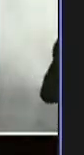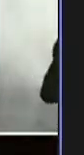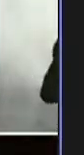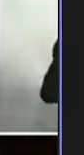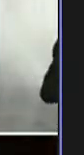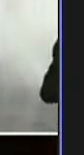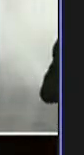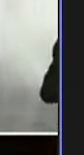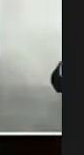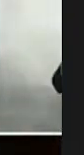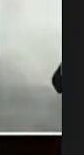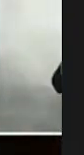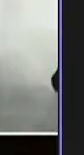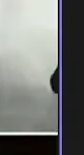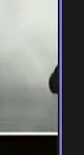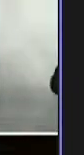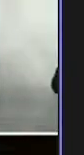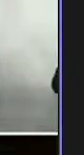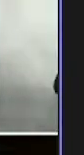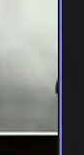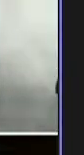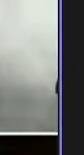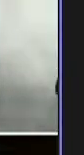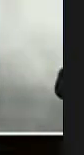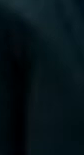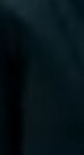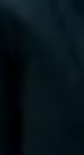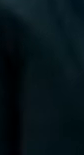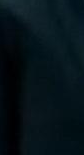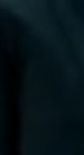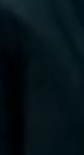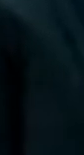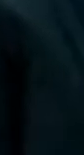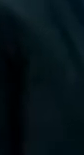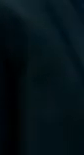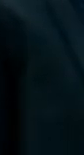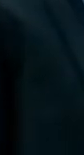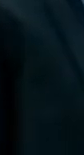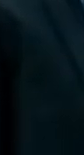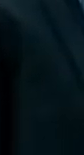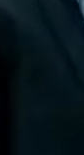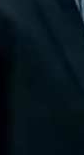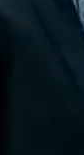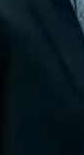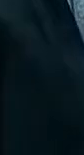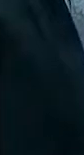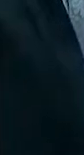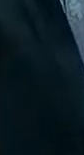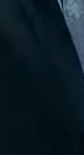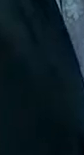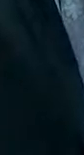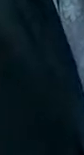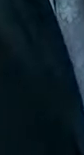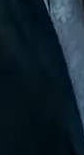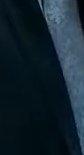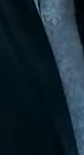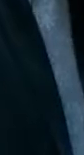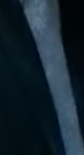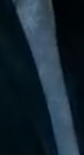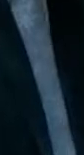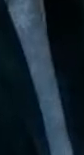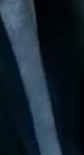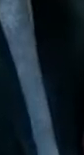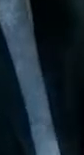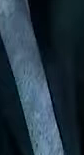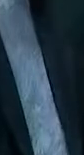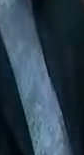then we'll take it formally. We're saying we have ruled on this matter. Now, if the member doesn't want to